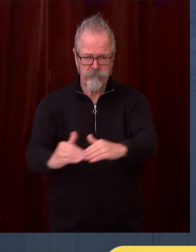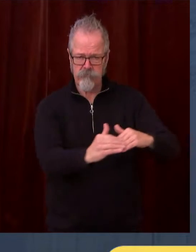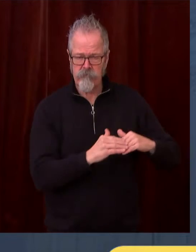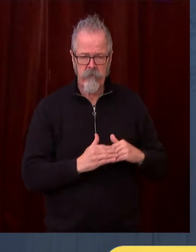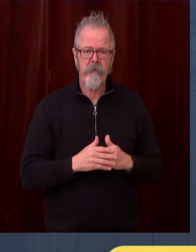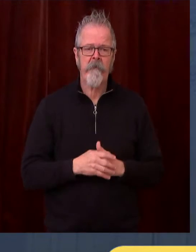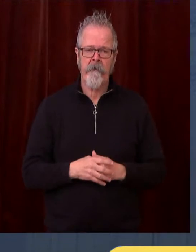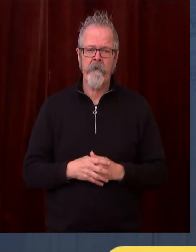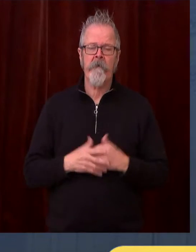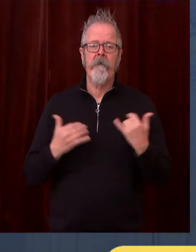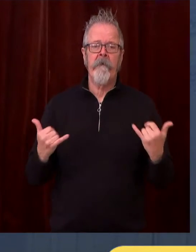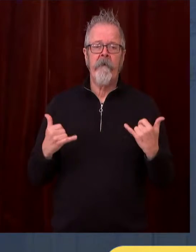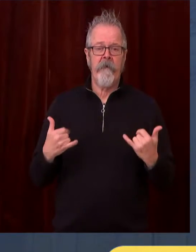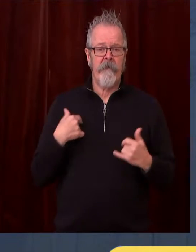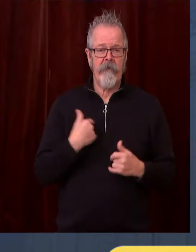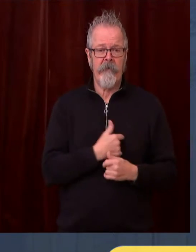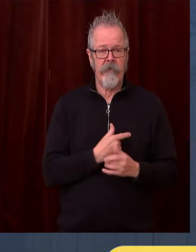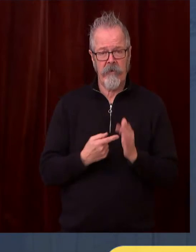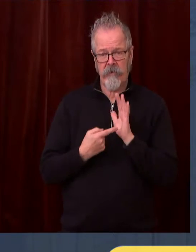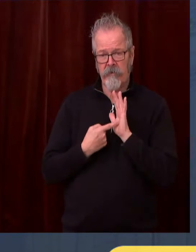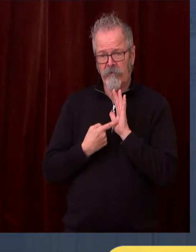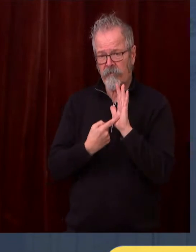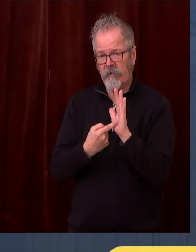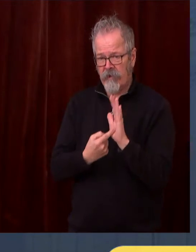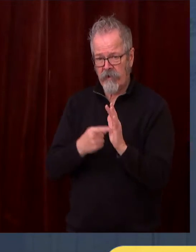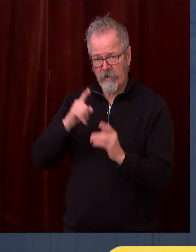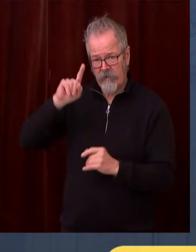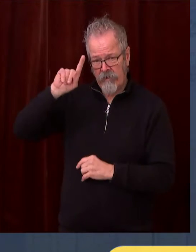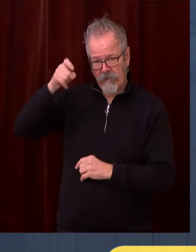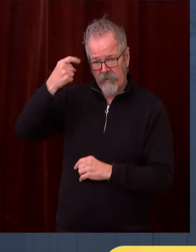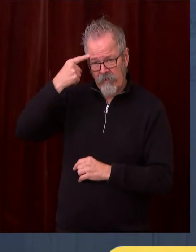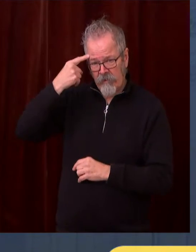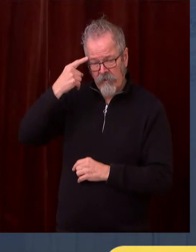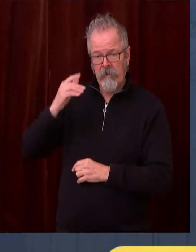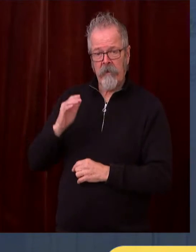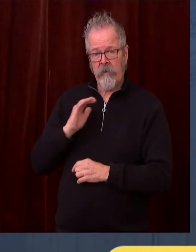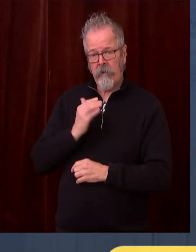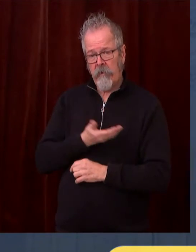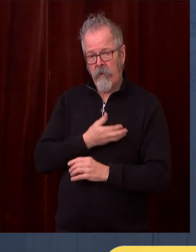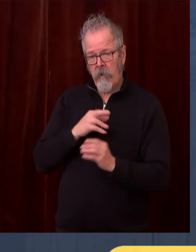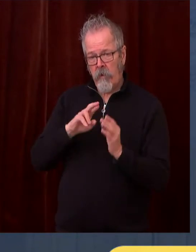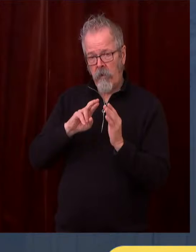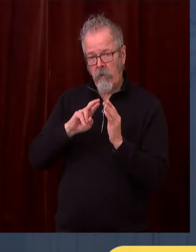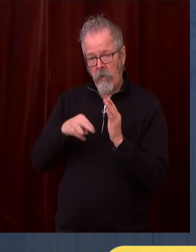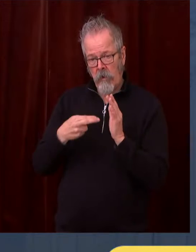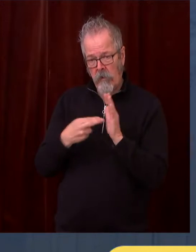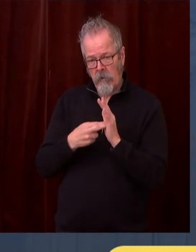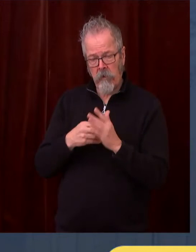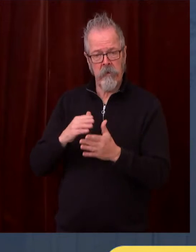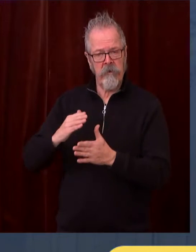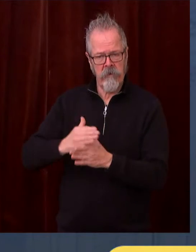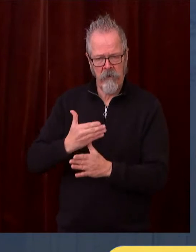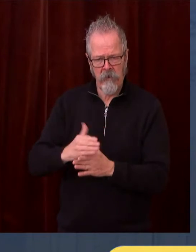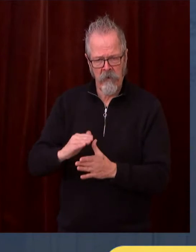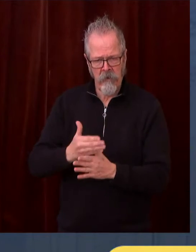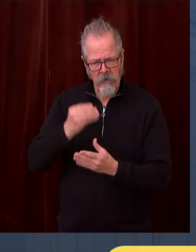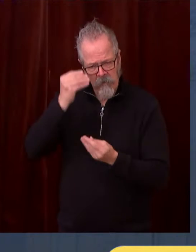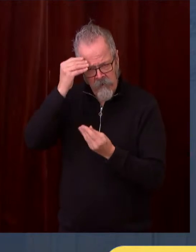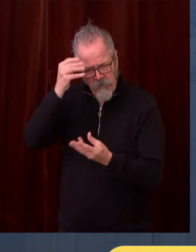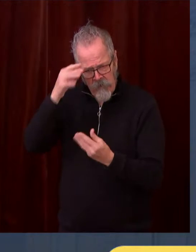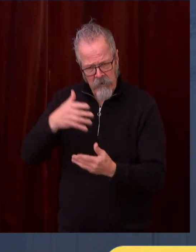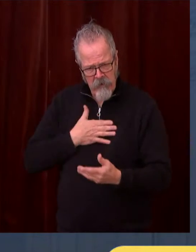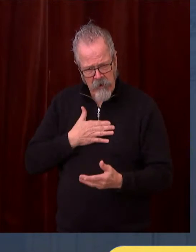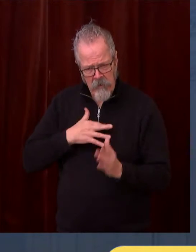with the communities, and our State Department of Health will be having a vigorous communication effort to share the scientific information with